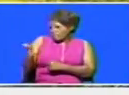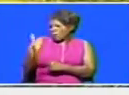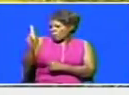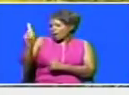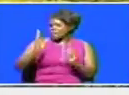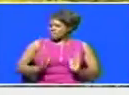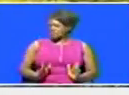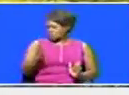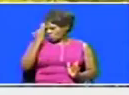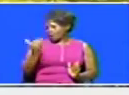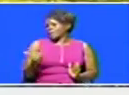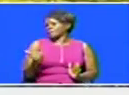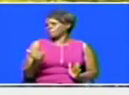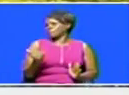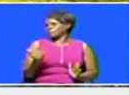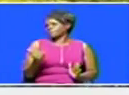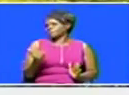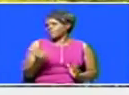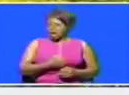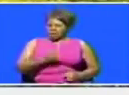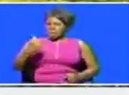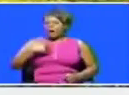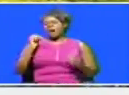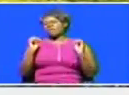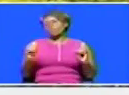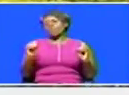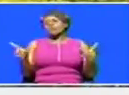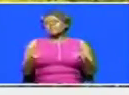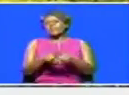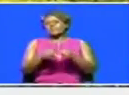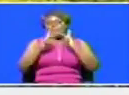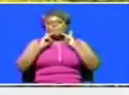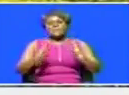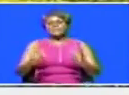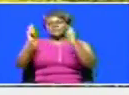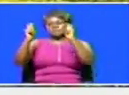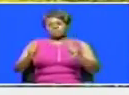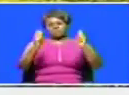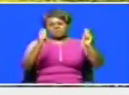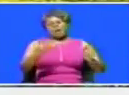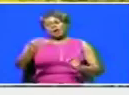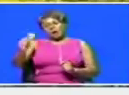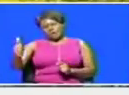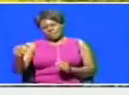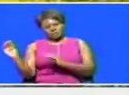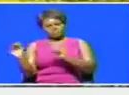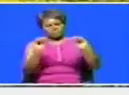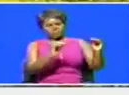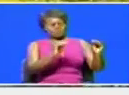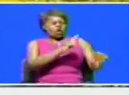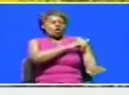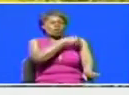one particular individual who is not only unarmed but only peacefully demonstrating. We have others that have been transferred to the